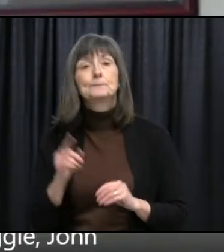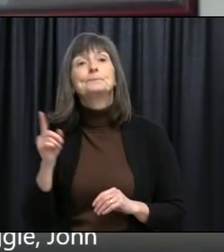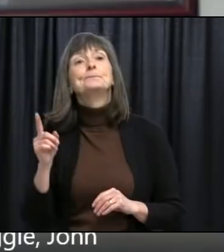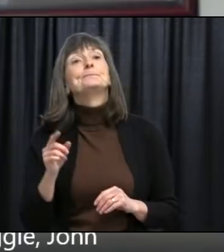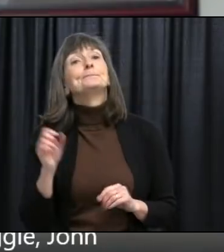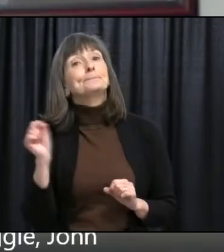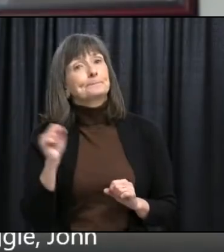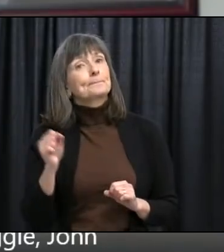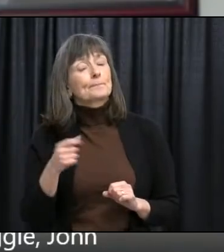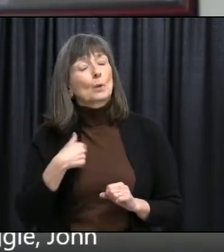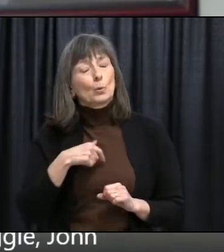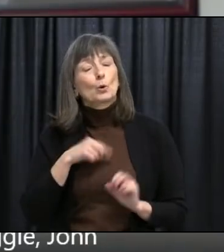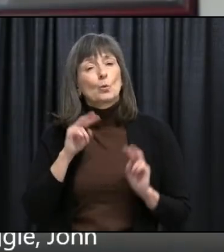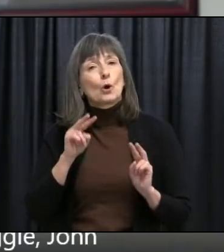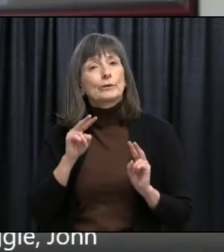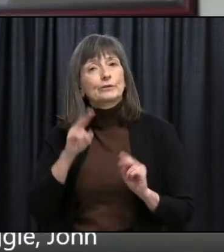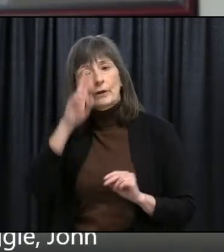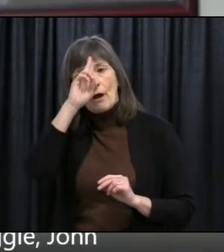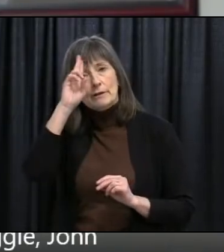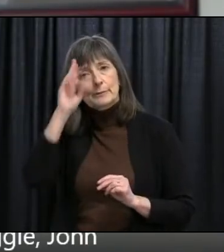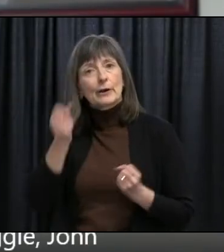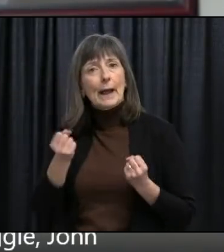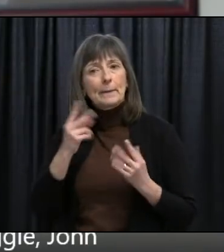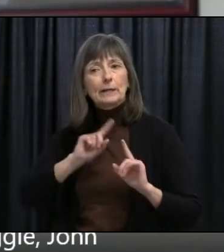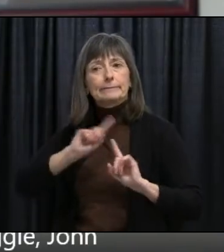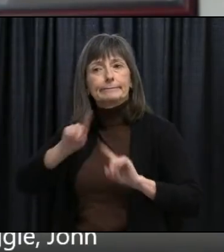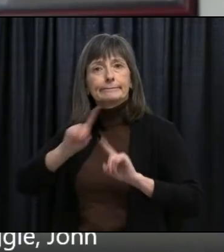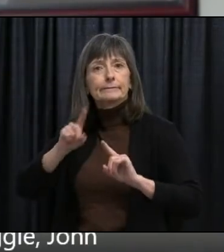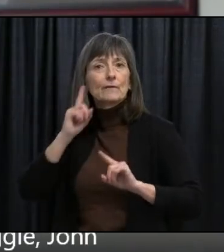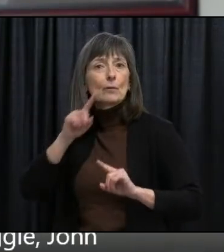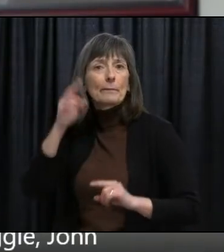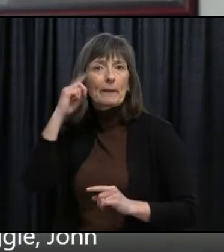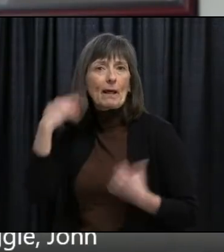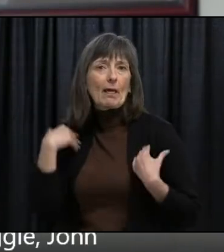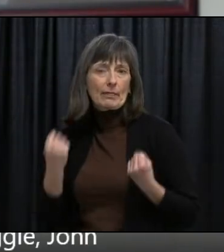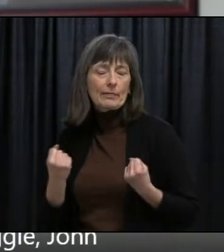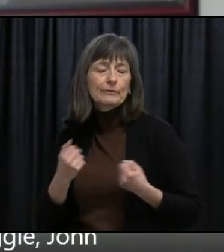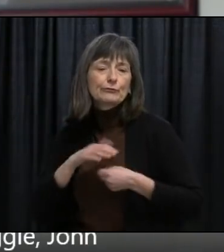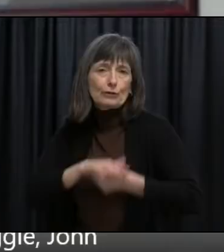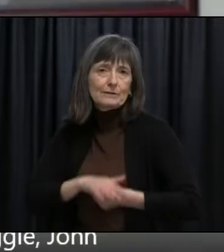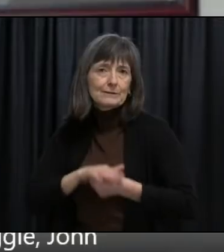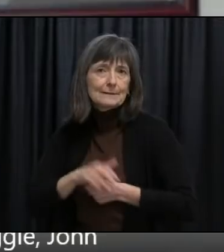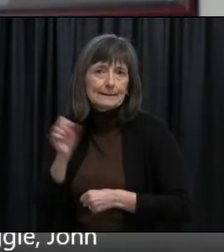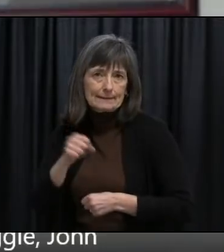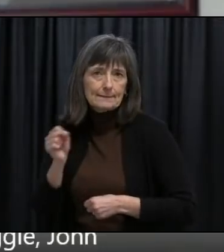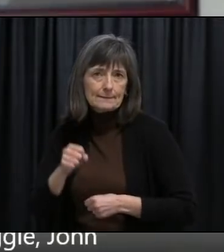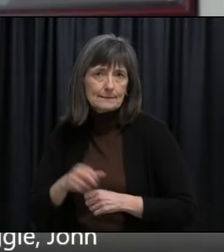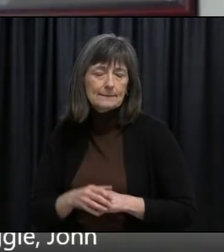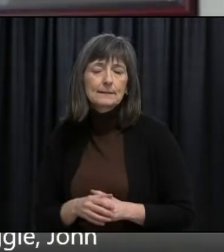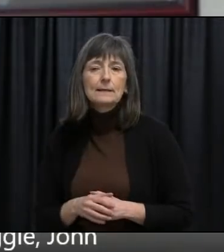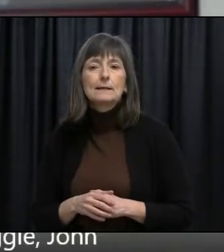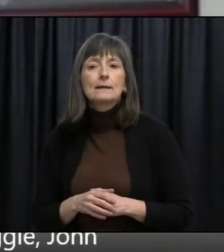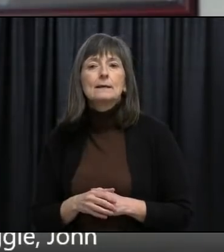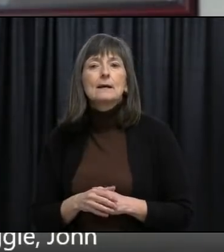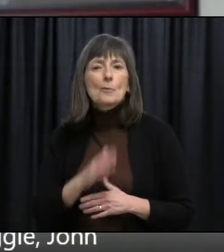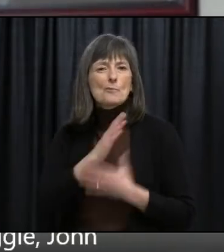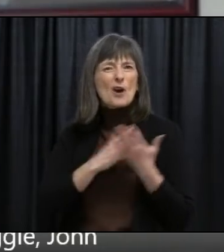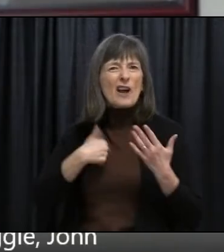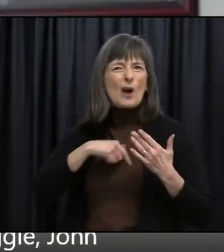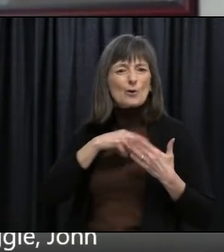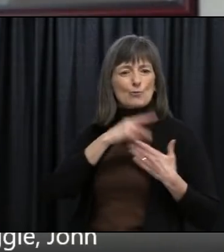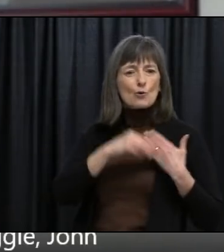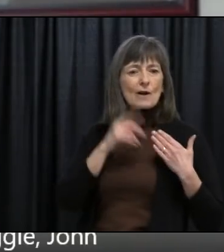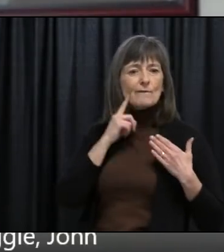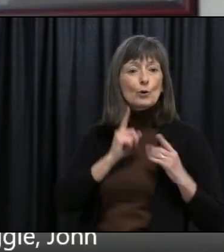tracking our admissions. We have regular reports for these areas as part of the Towards Recovery program.